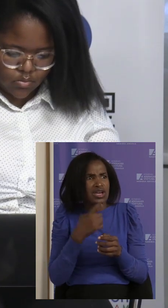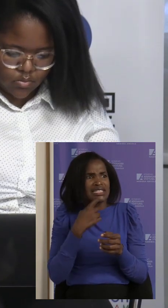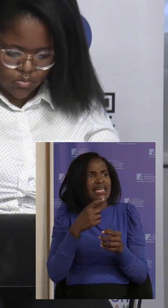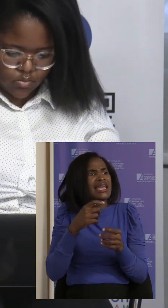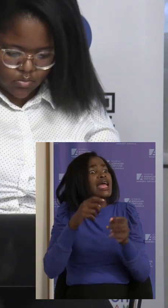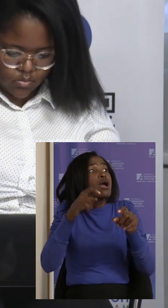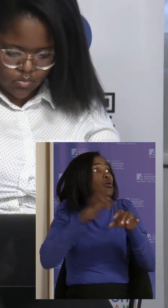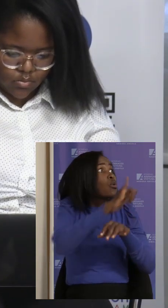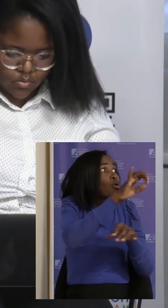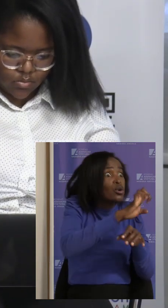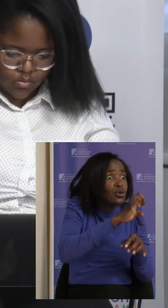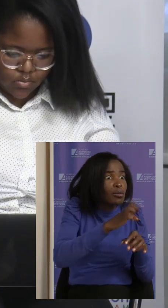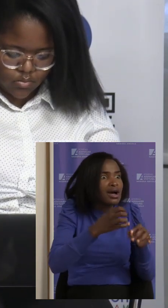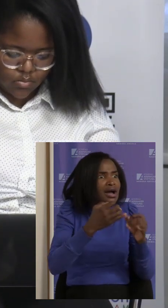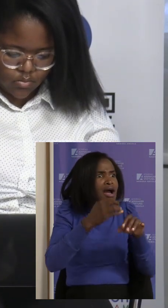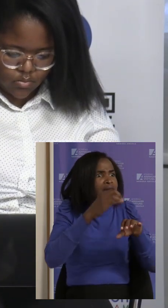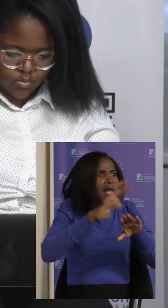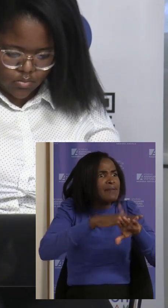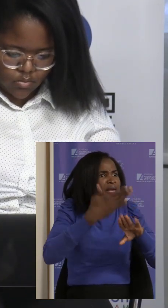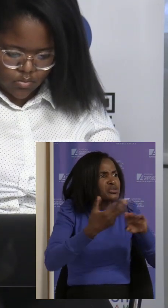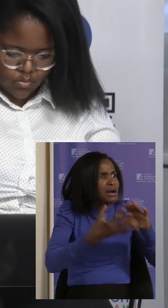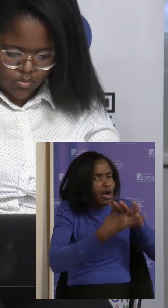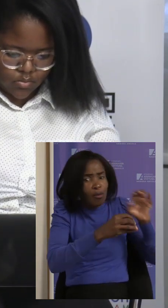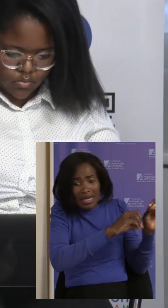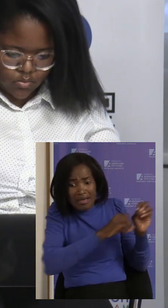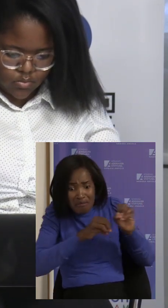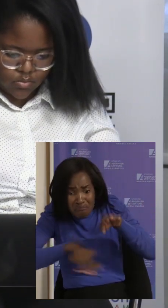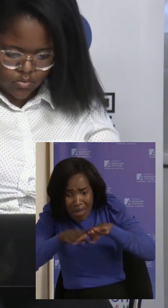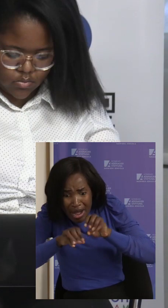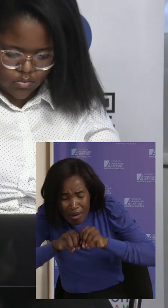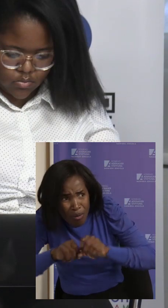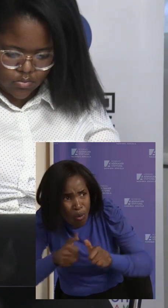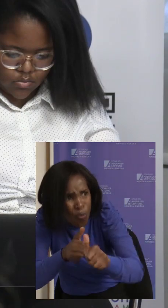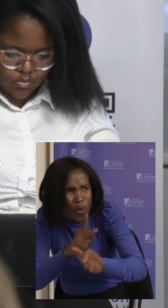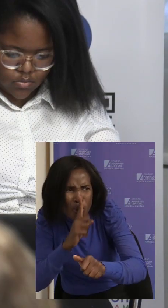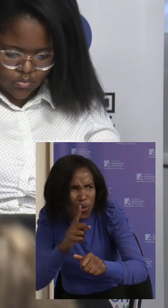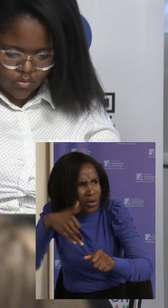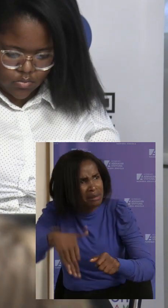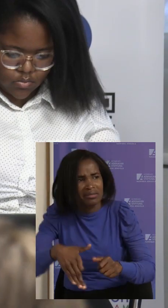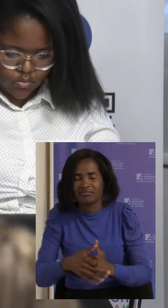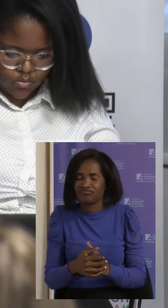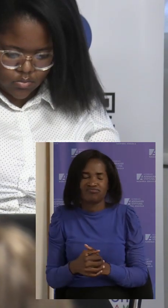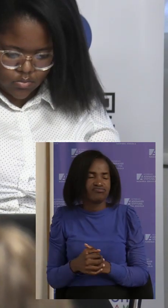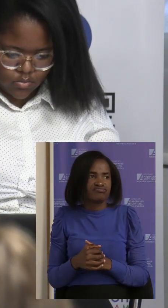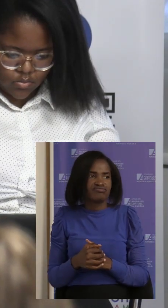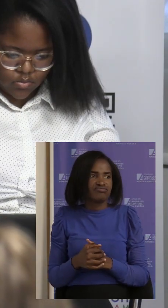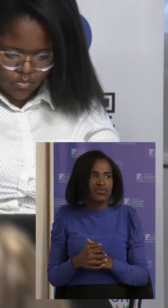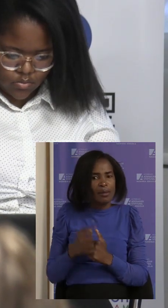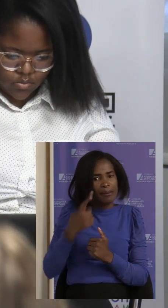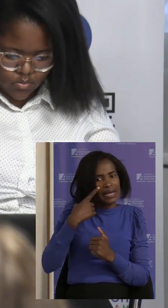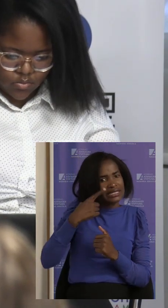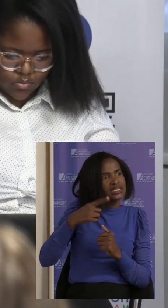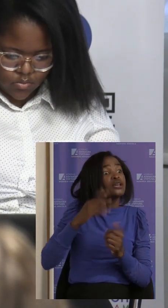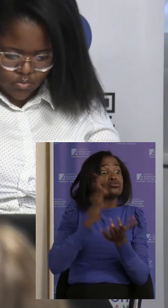contextualization of, settings and interventions. We have failed